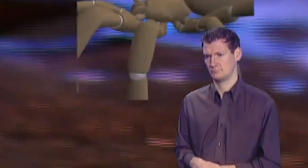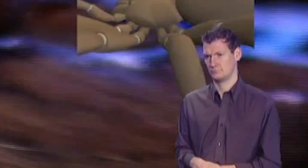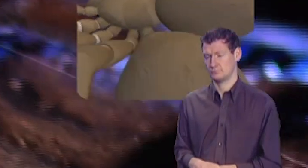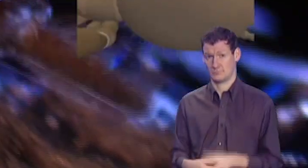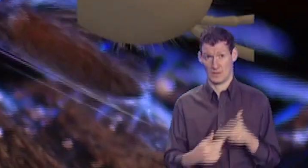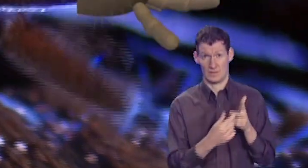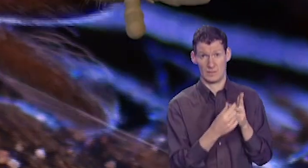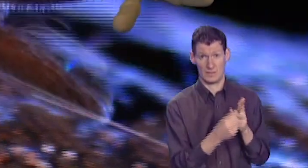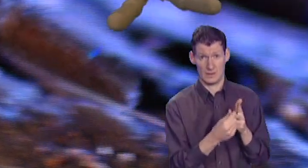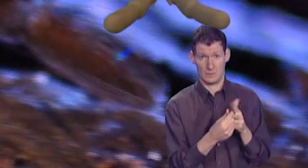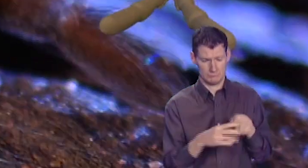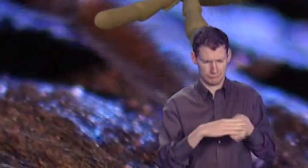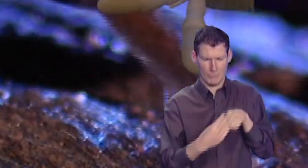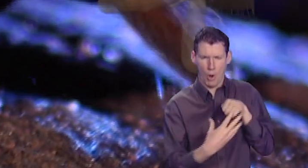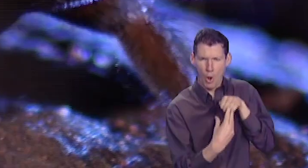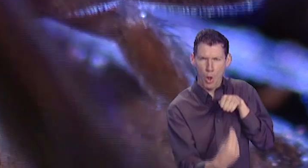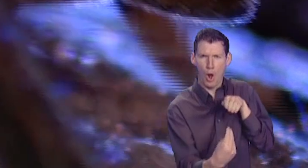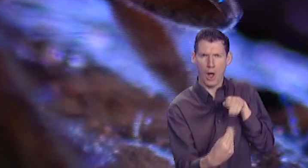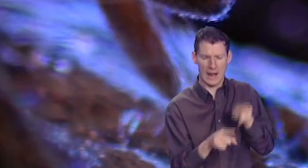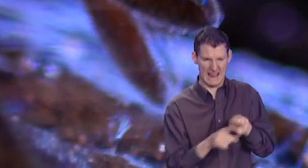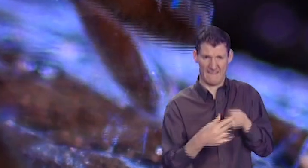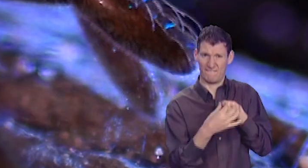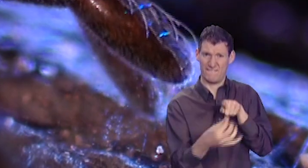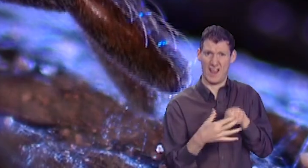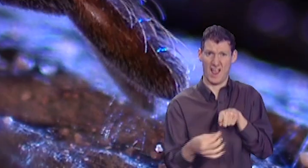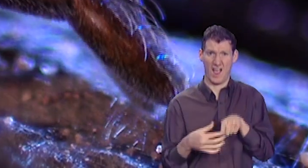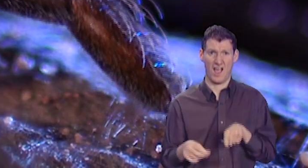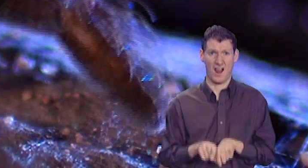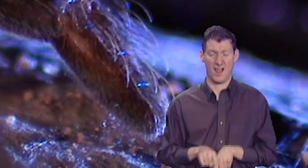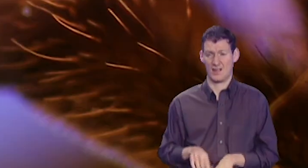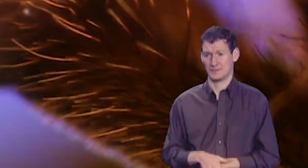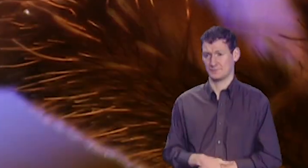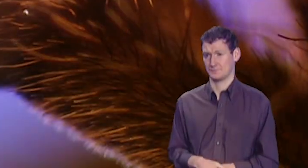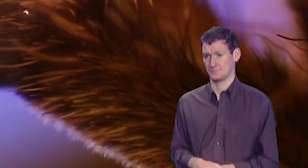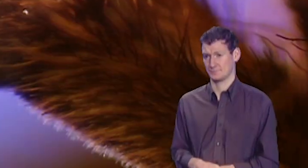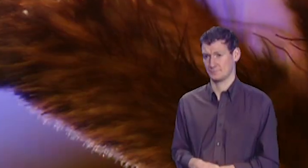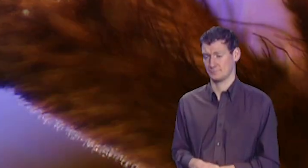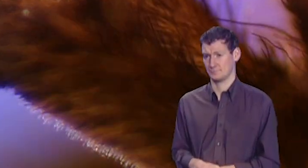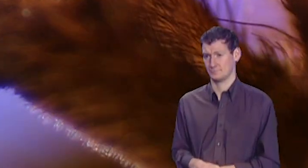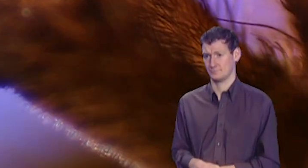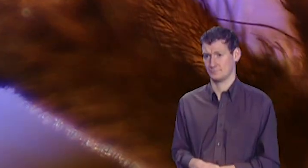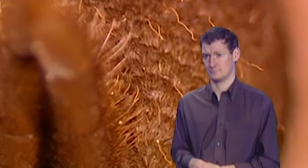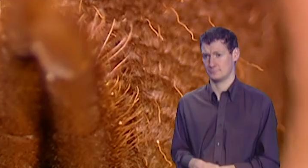Number three, their spinnerets are extremely long and shaped like fingers.